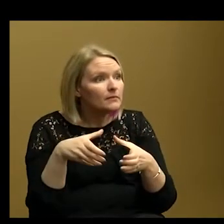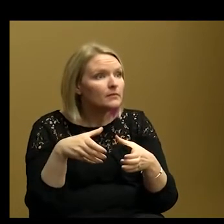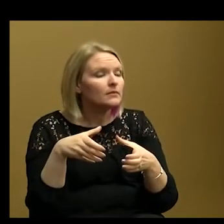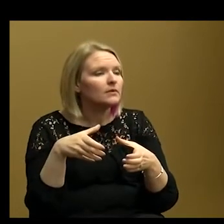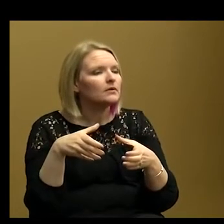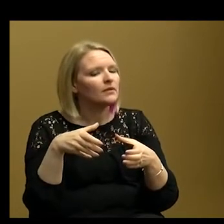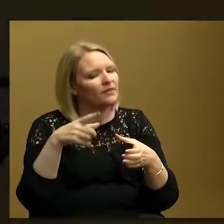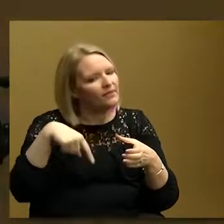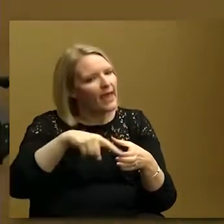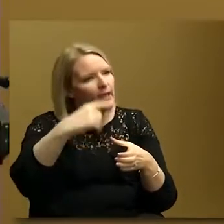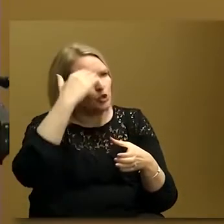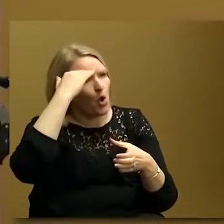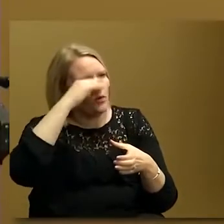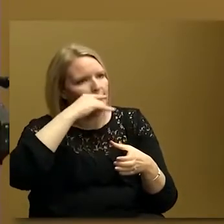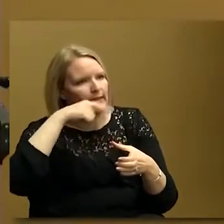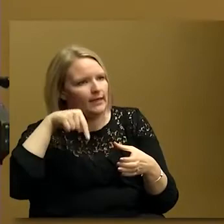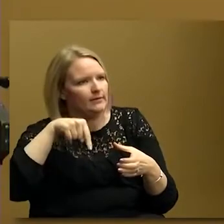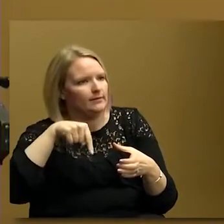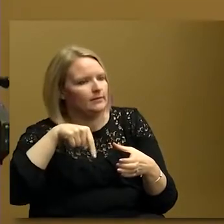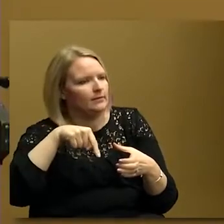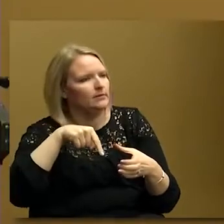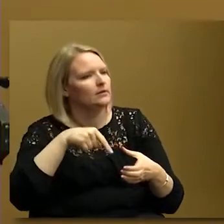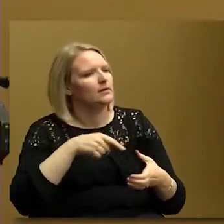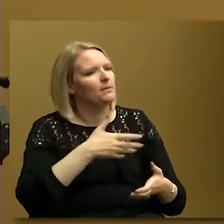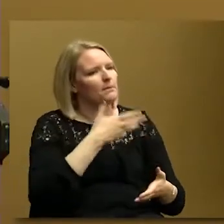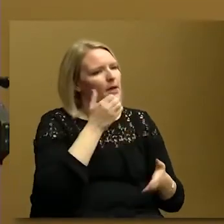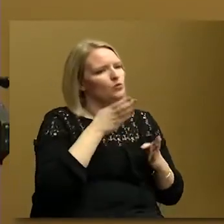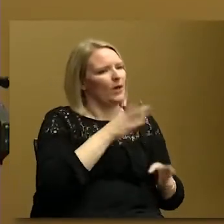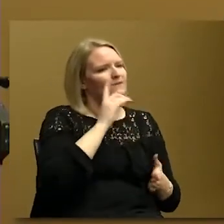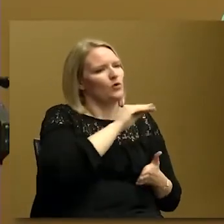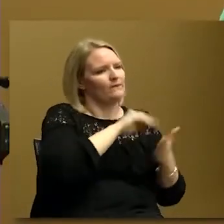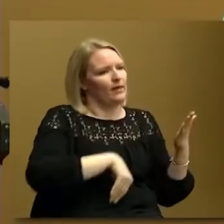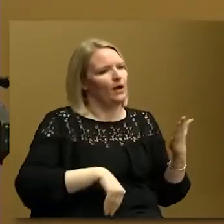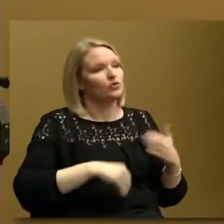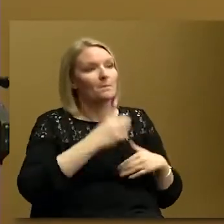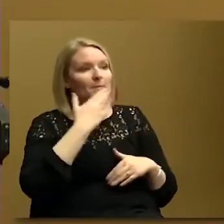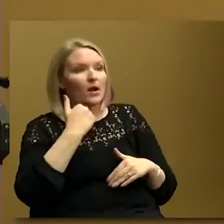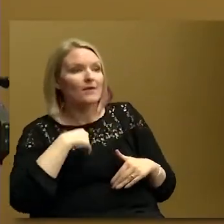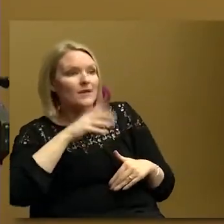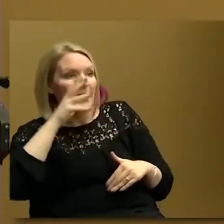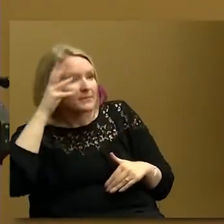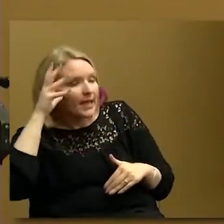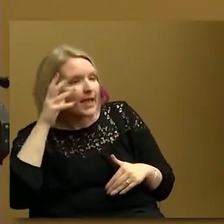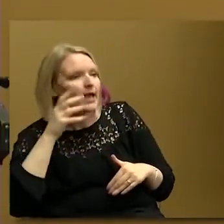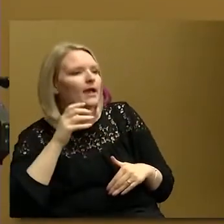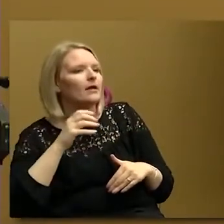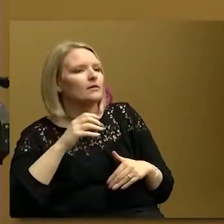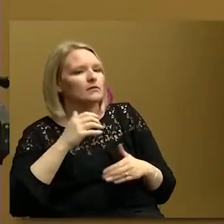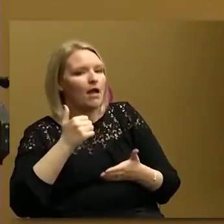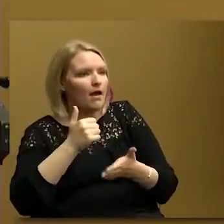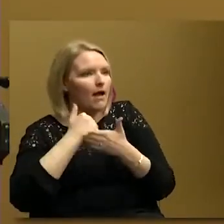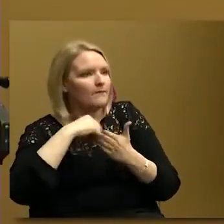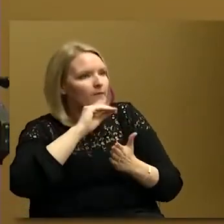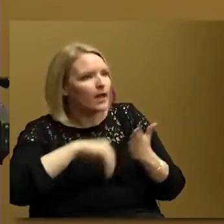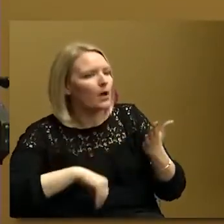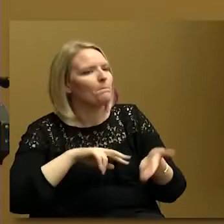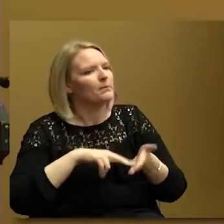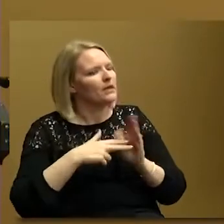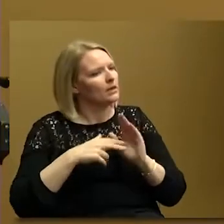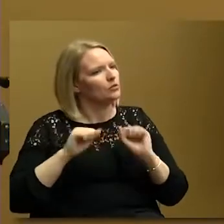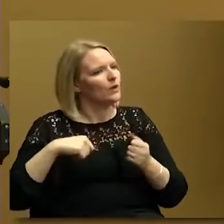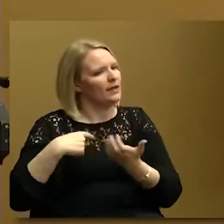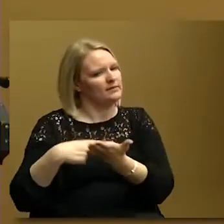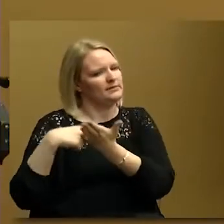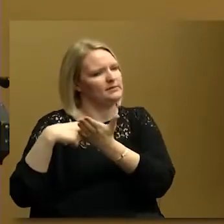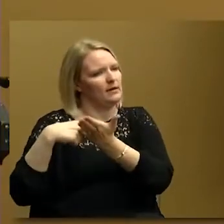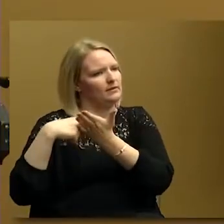this kid, to be able to complete this. So you want a parent there with you as you're doing it, and that way you can discuss.